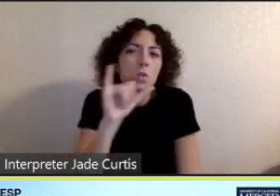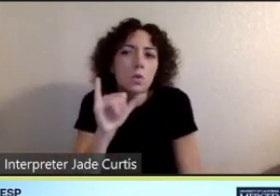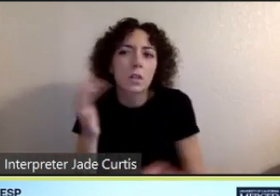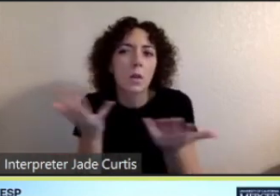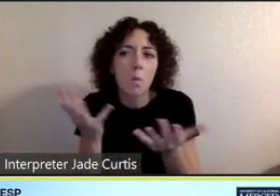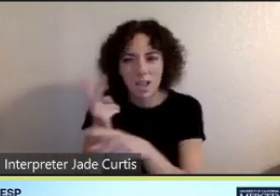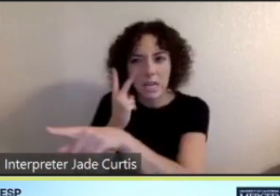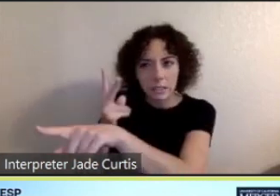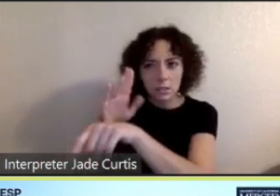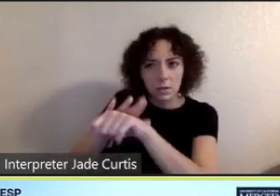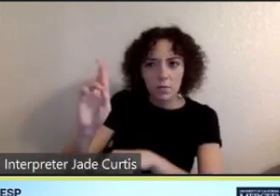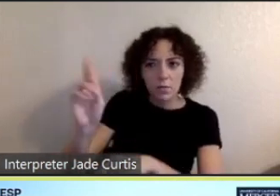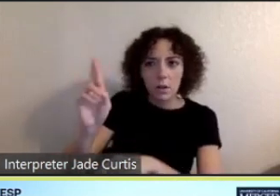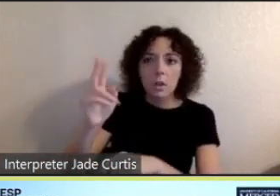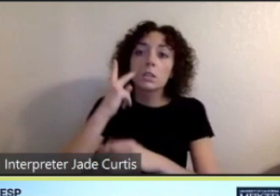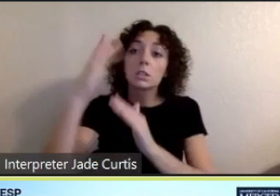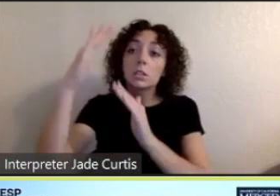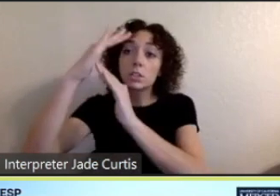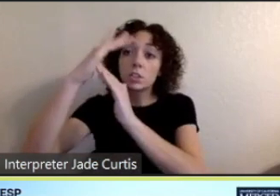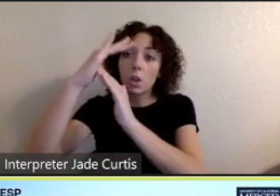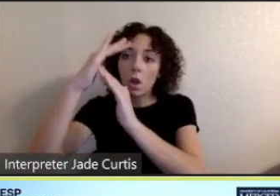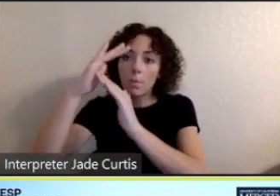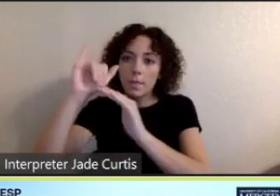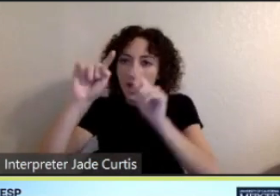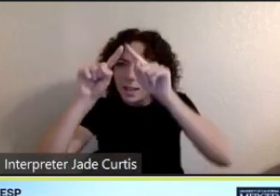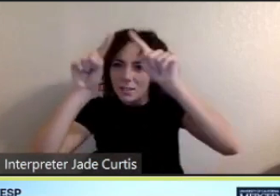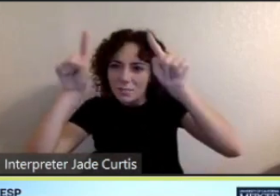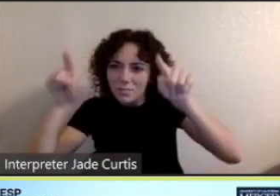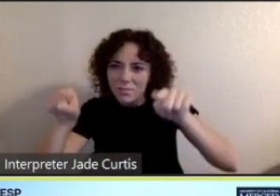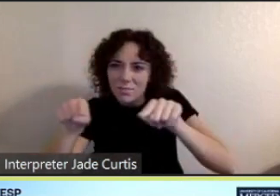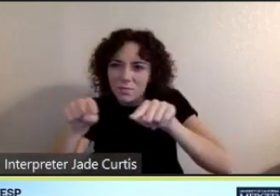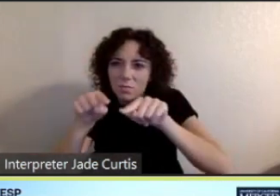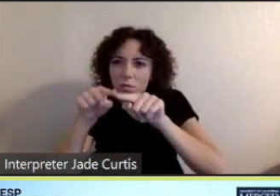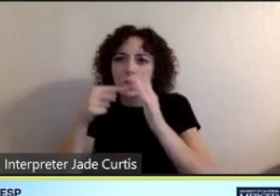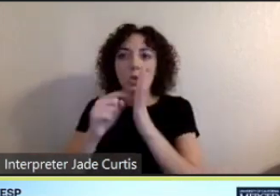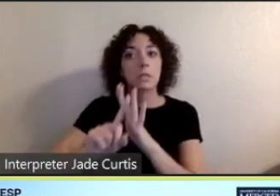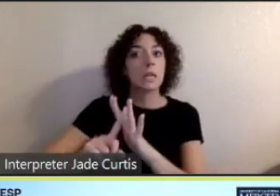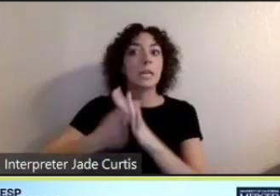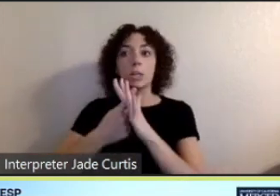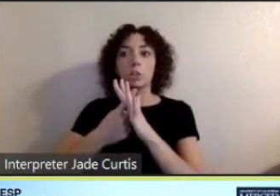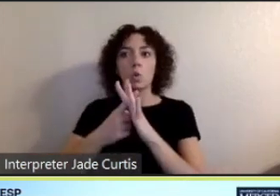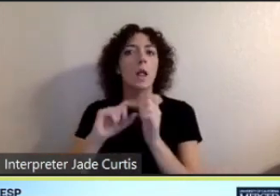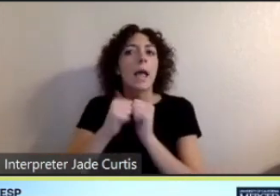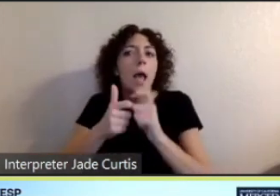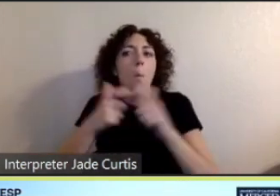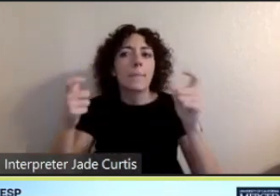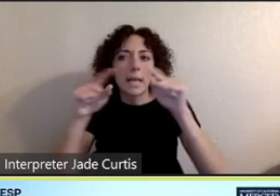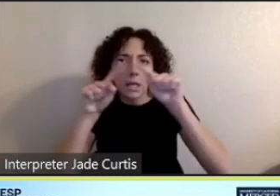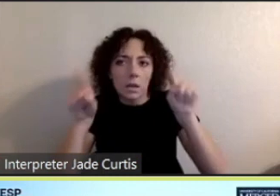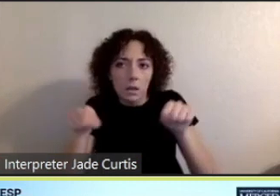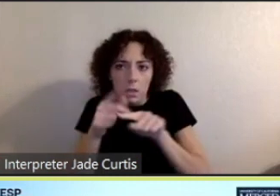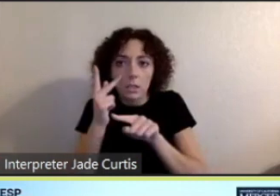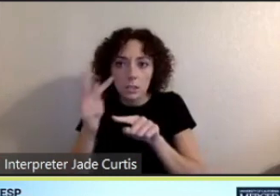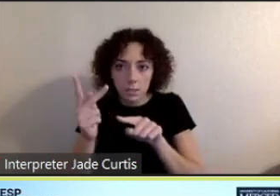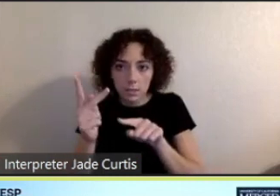you can see on the top one, that outer kind of ring shows probably the initial diameter of the droplet. The